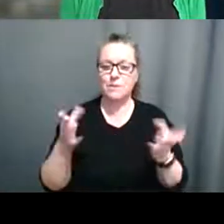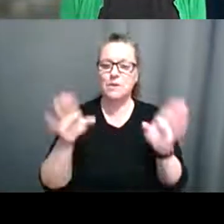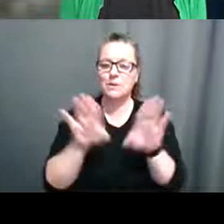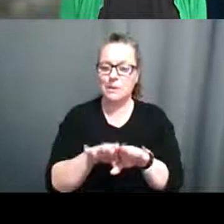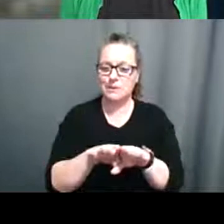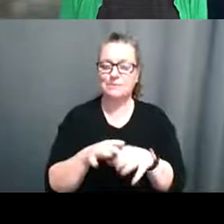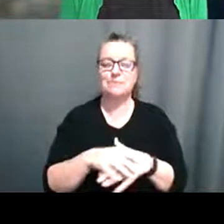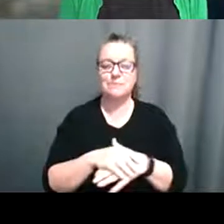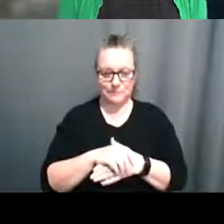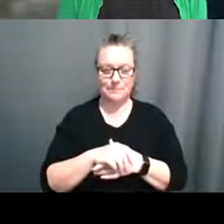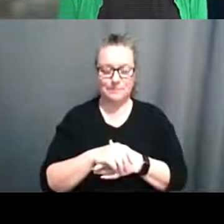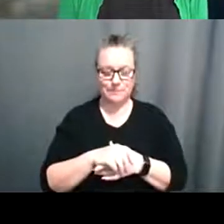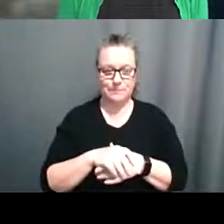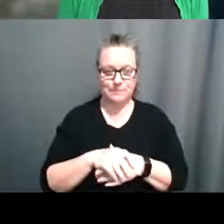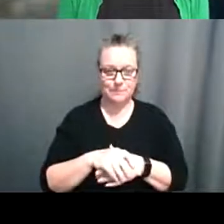out.